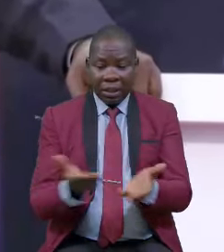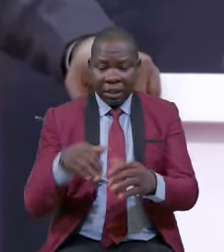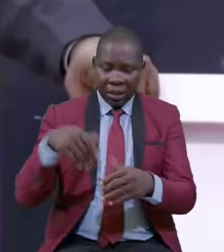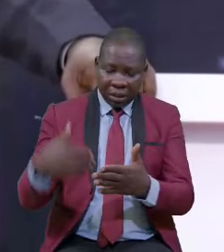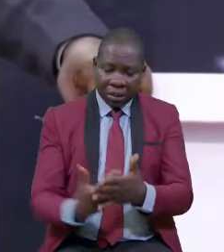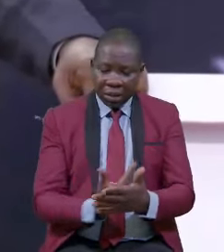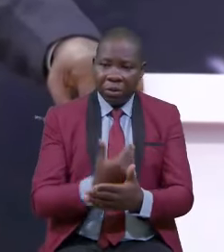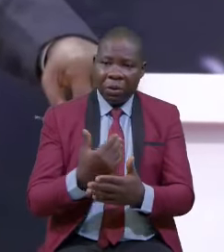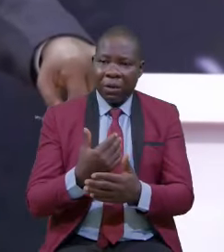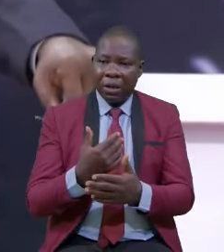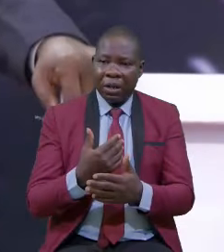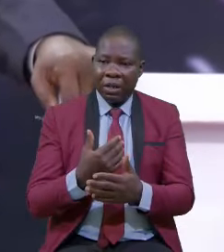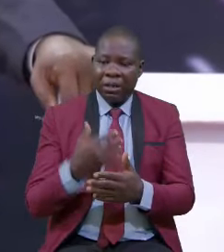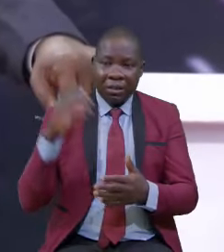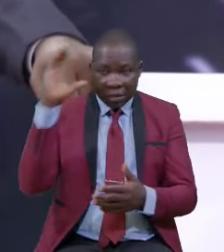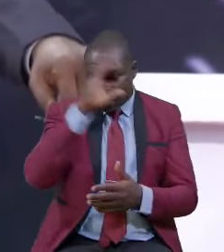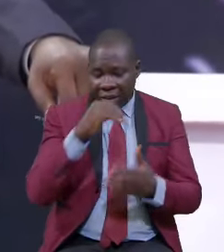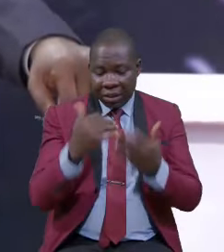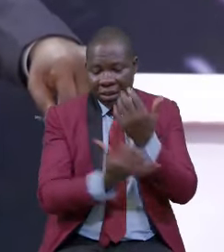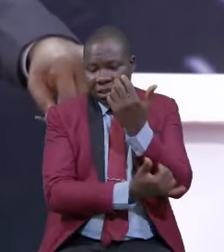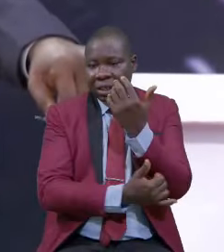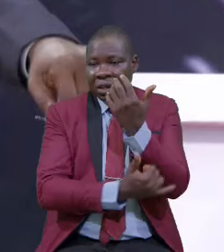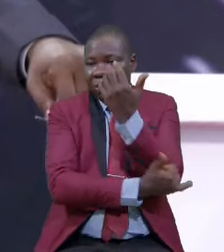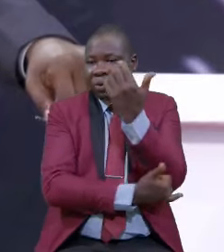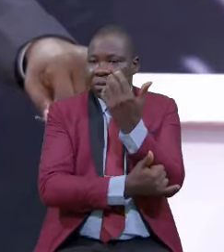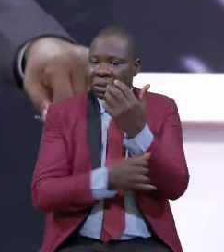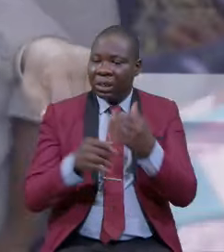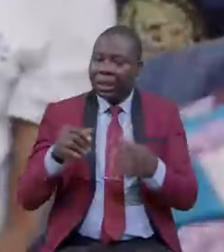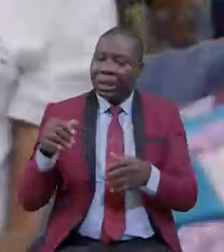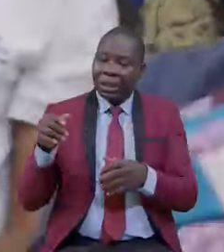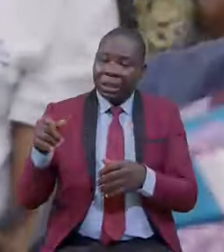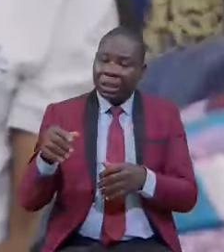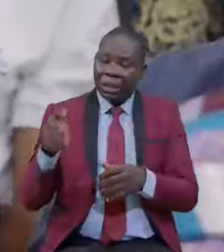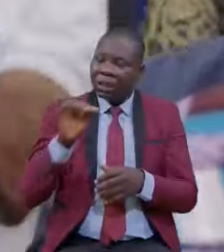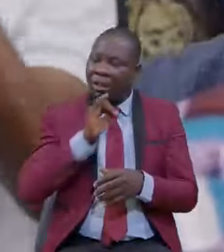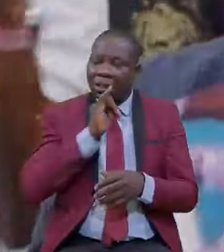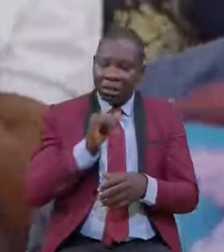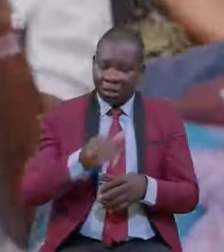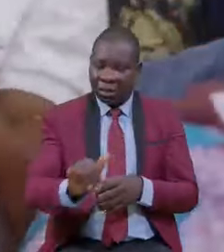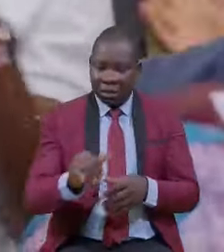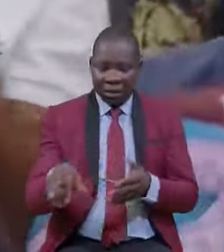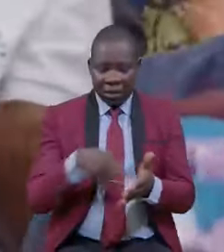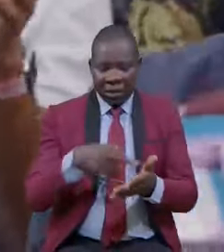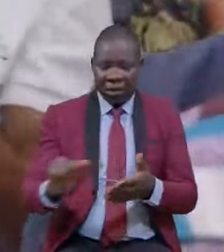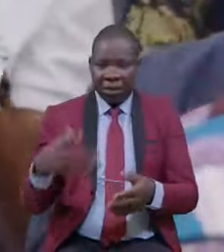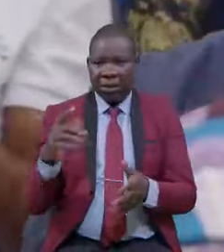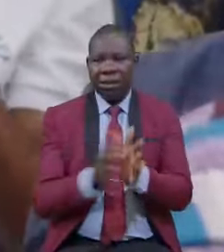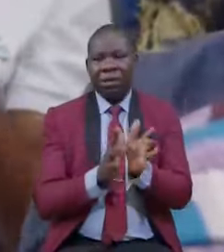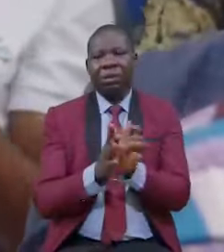stay today, he is still reading the Bible. And he